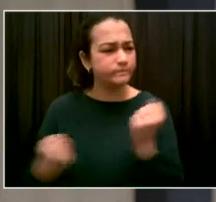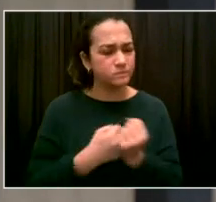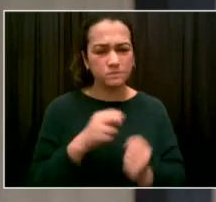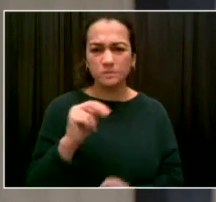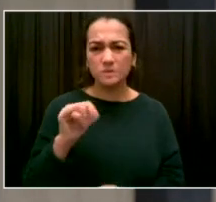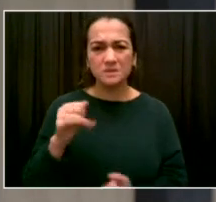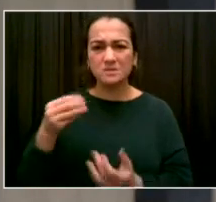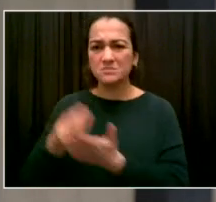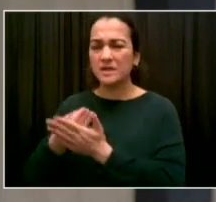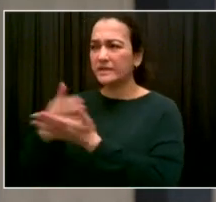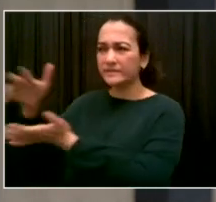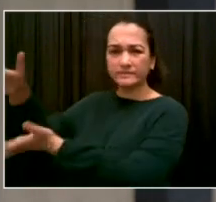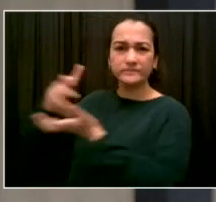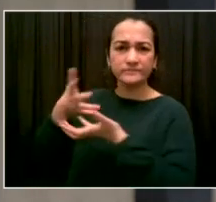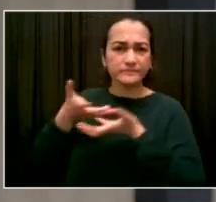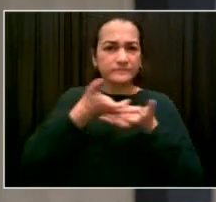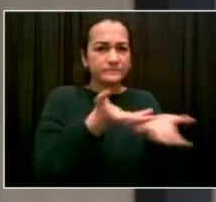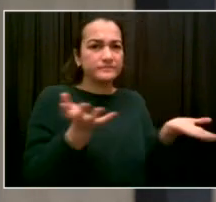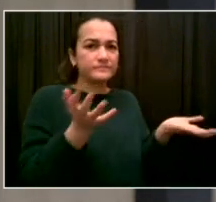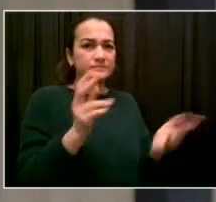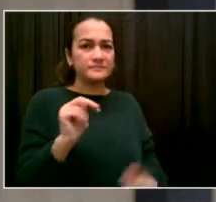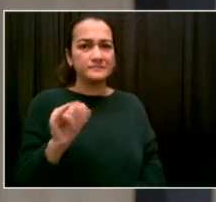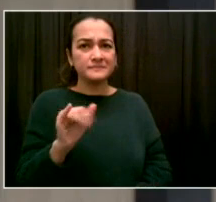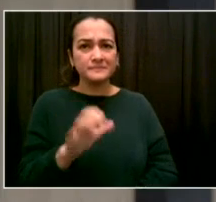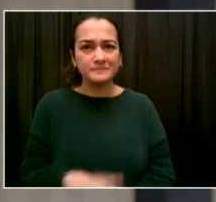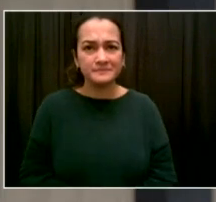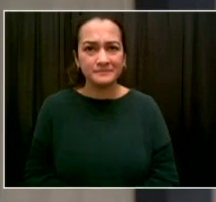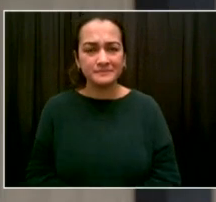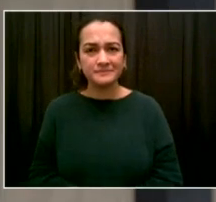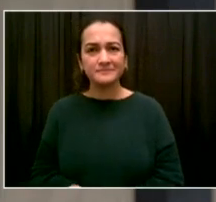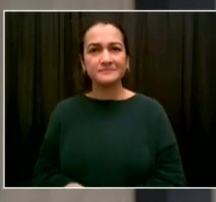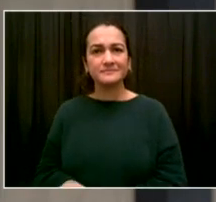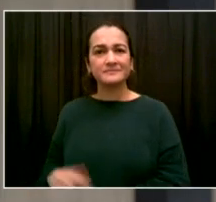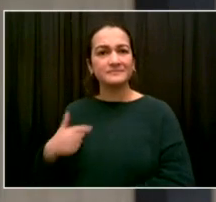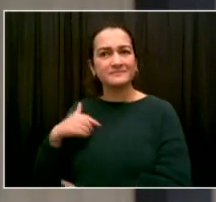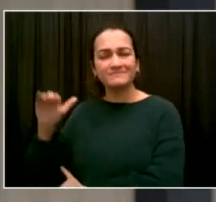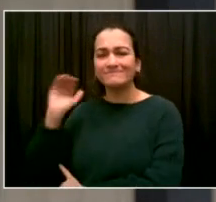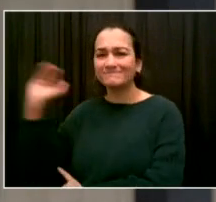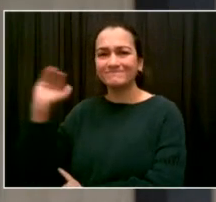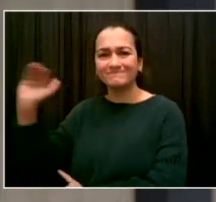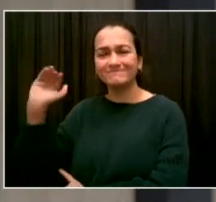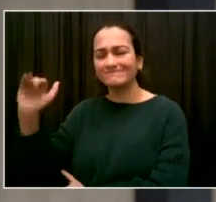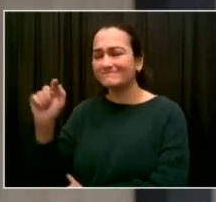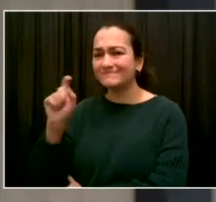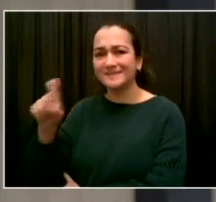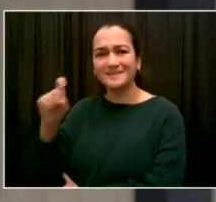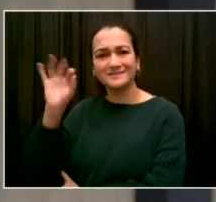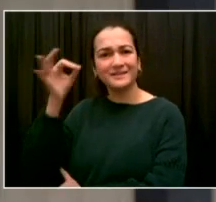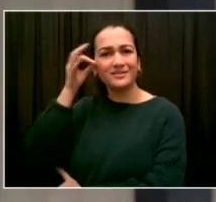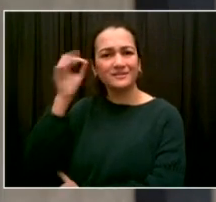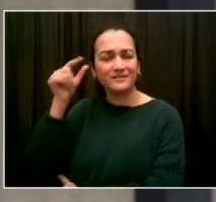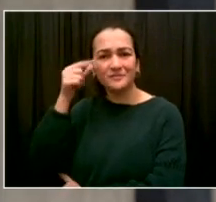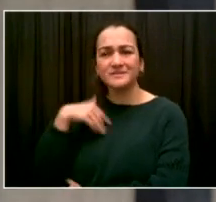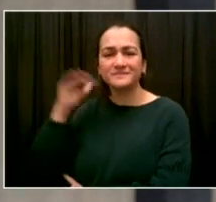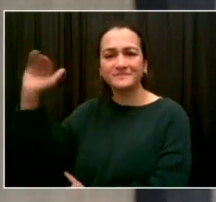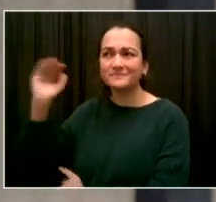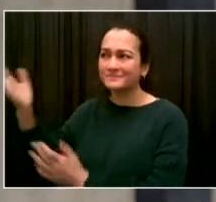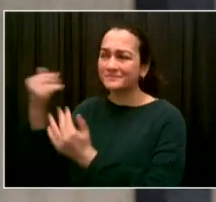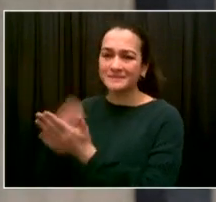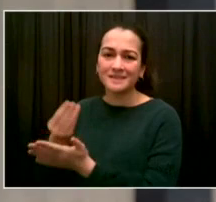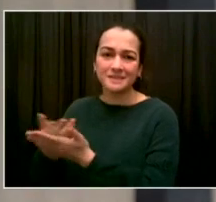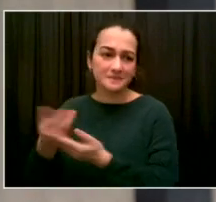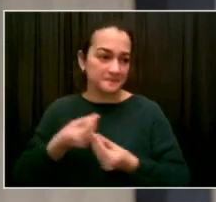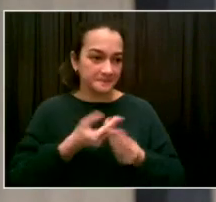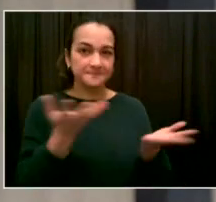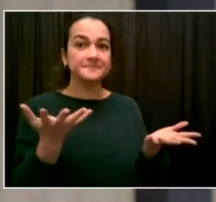COVID, where we delivered, billions, hundreds of billions of dollars to New York and its institutions and helped bring